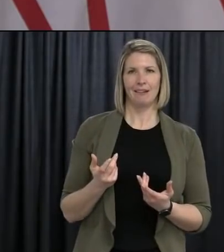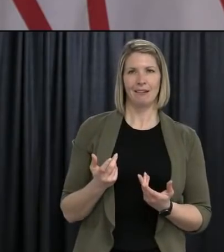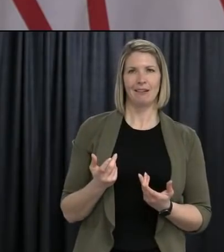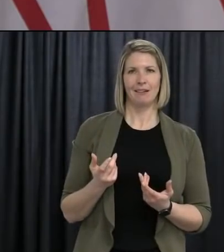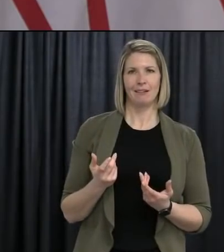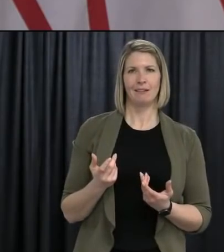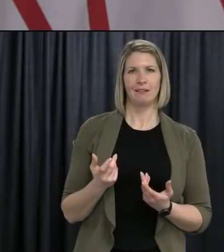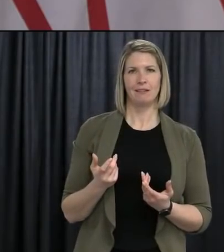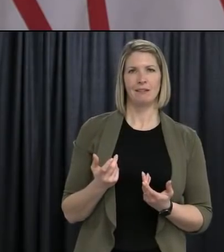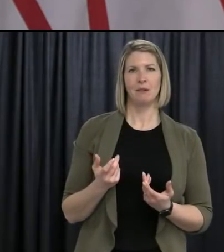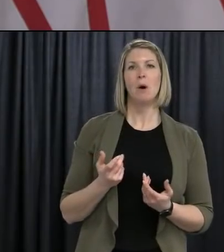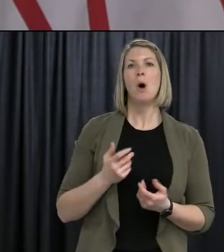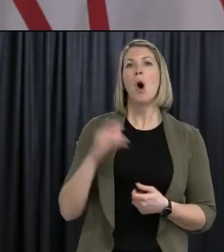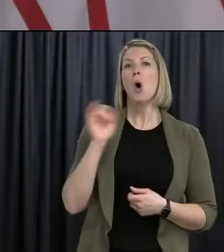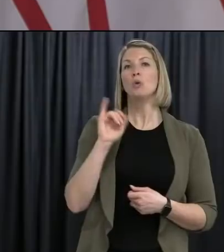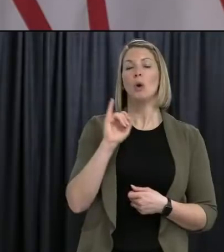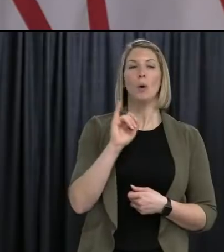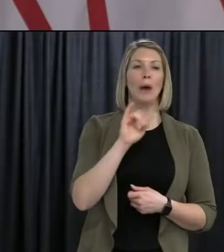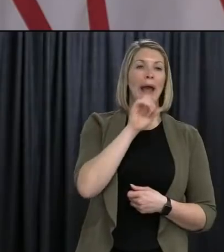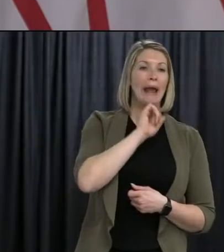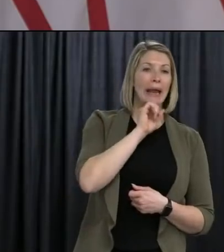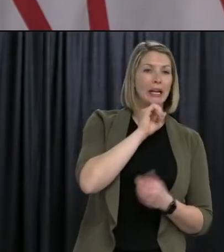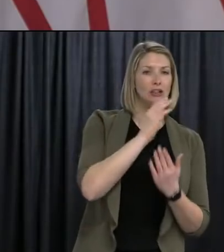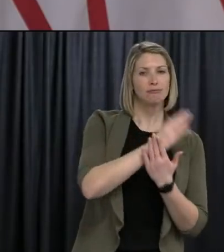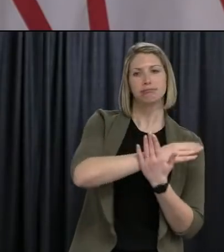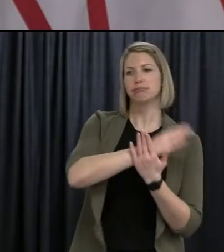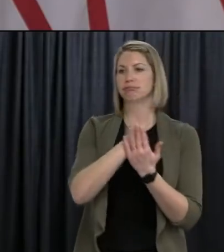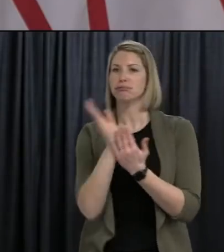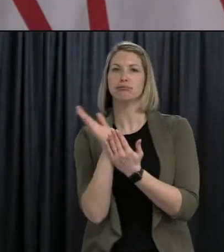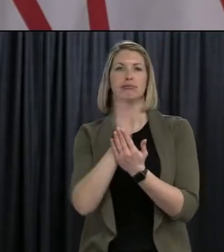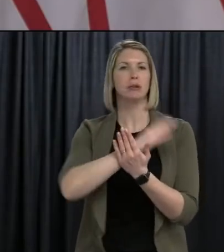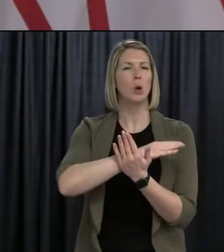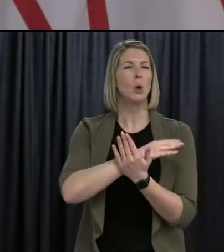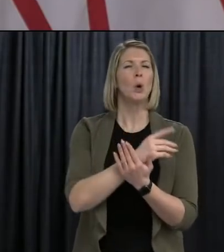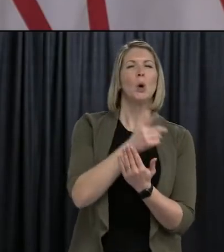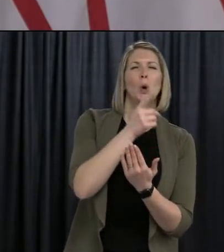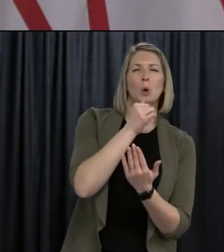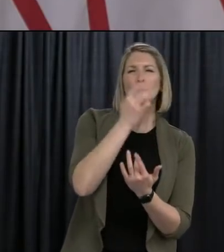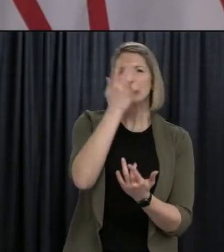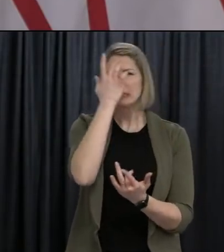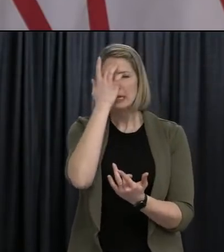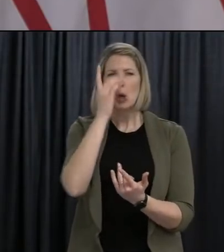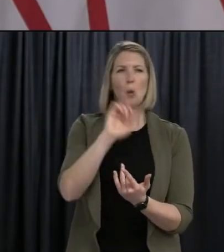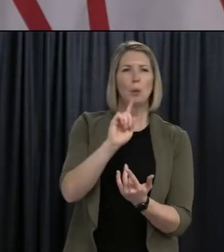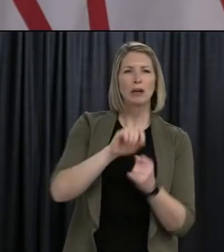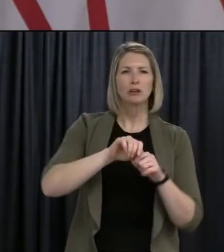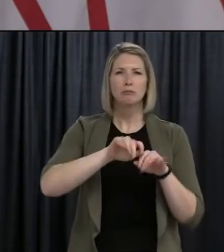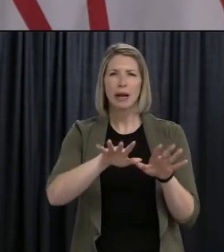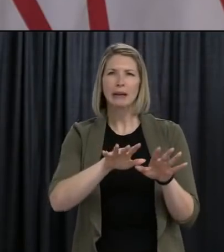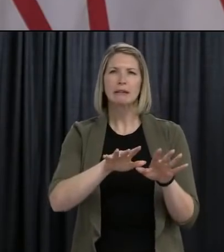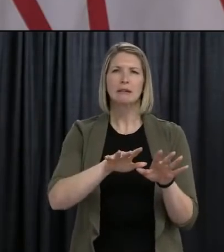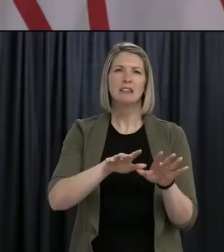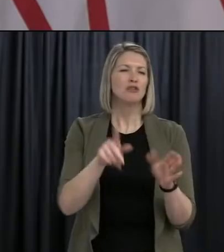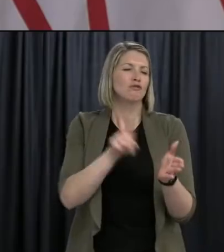a diverse group of ages and that sort of thing to see what's happening out there.